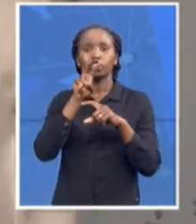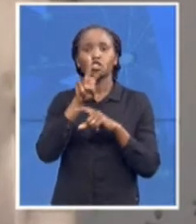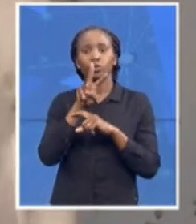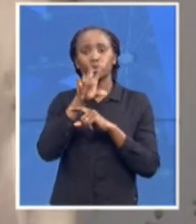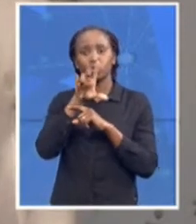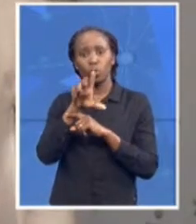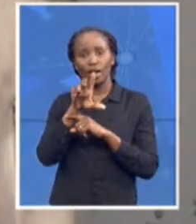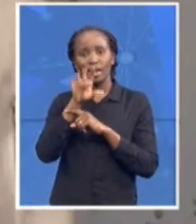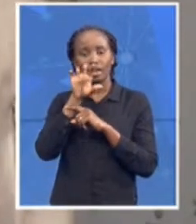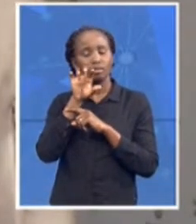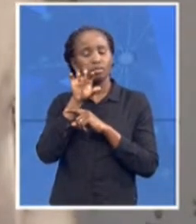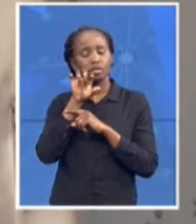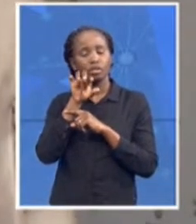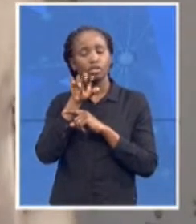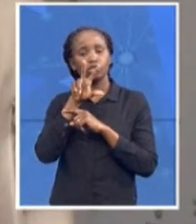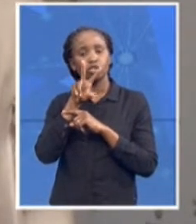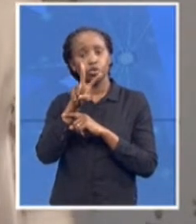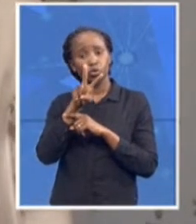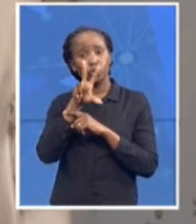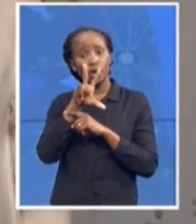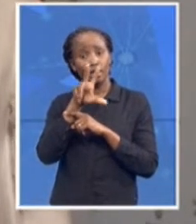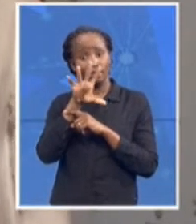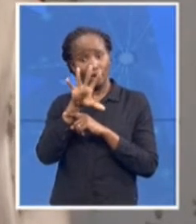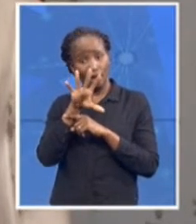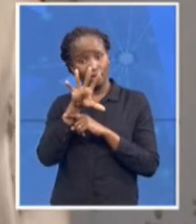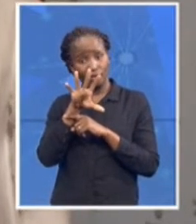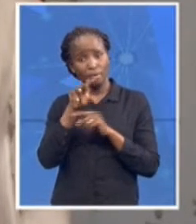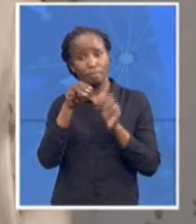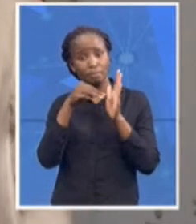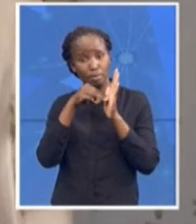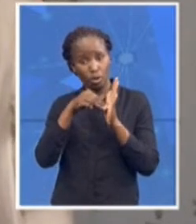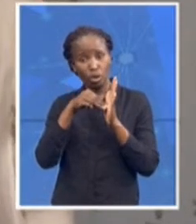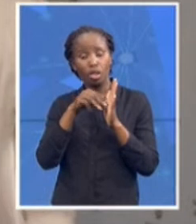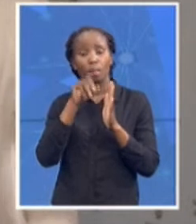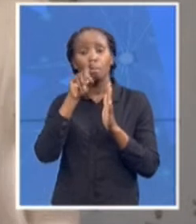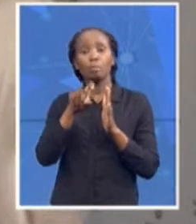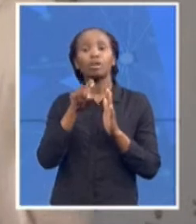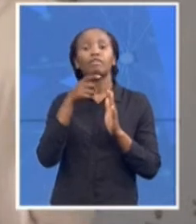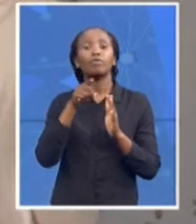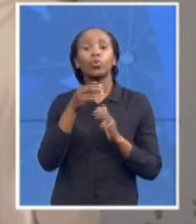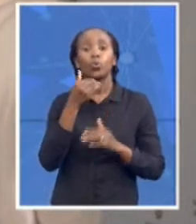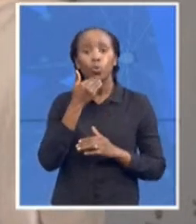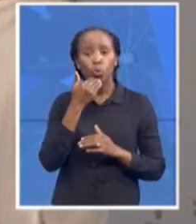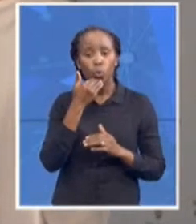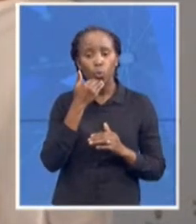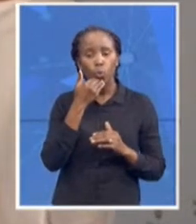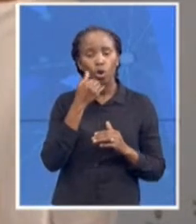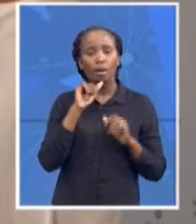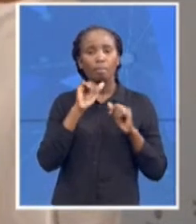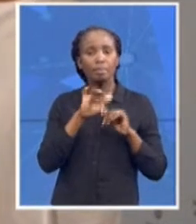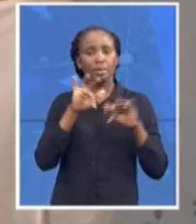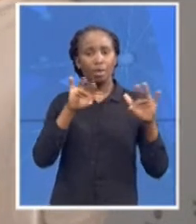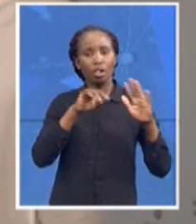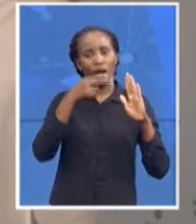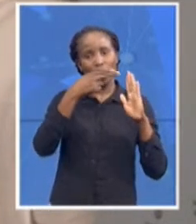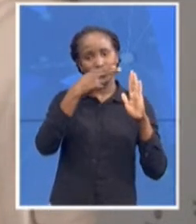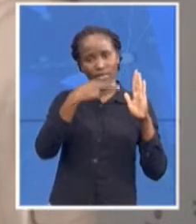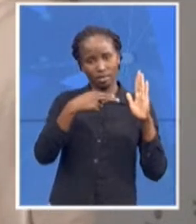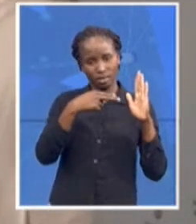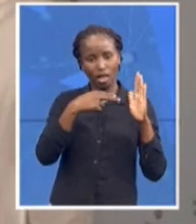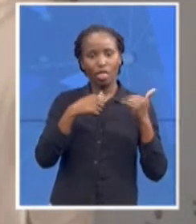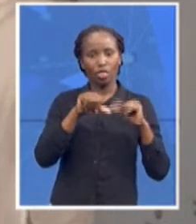was supposed to go to artists and 15% administration,